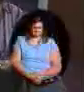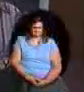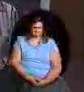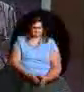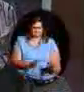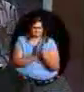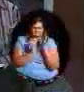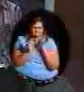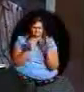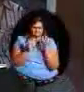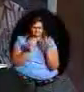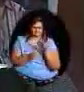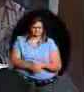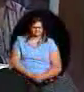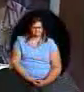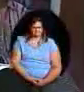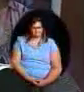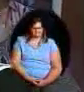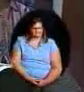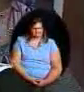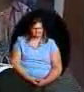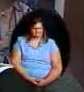Ray.